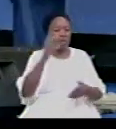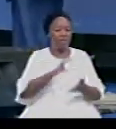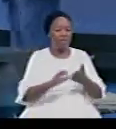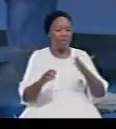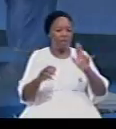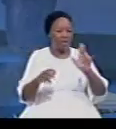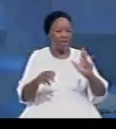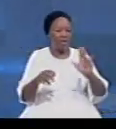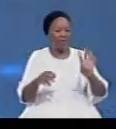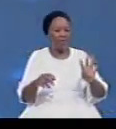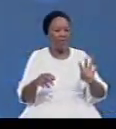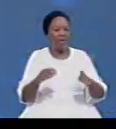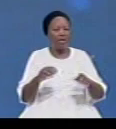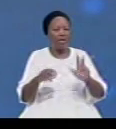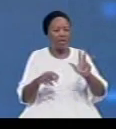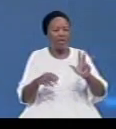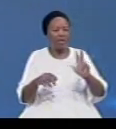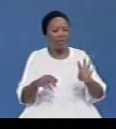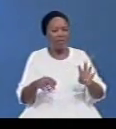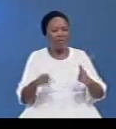verse 34,